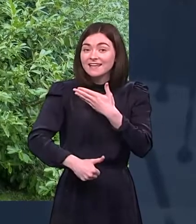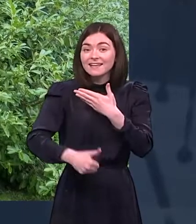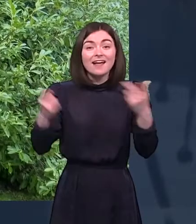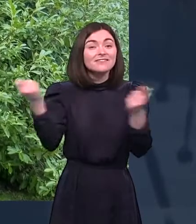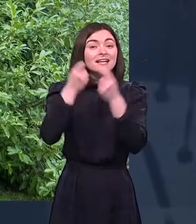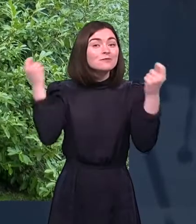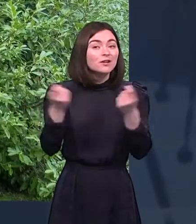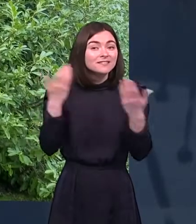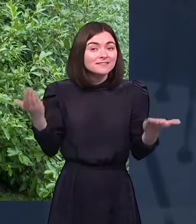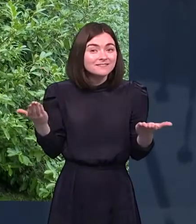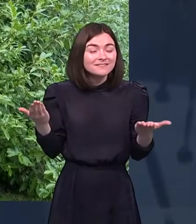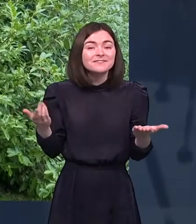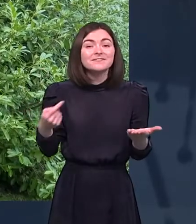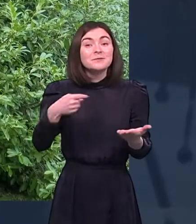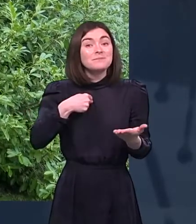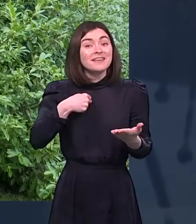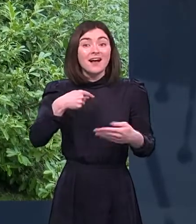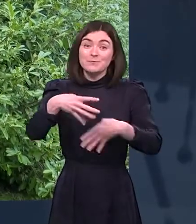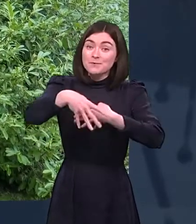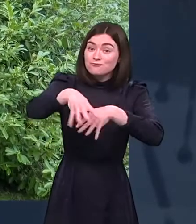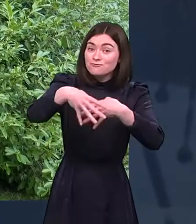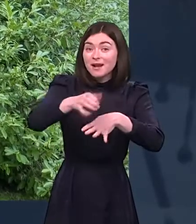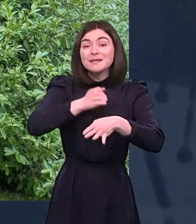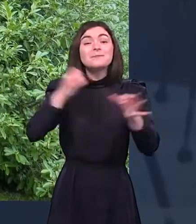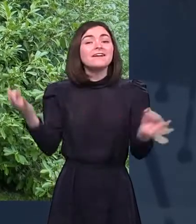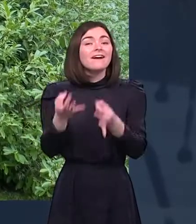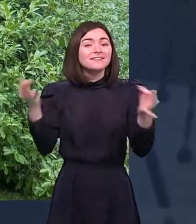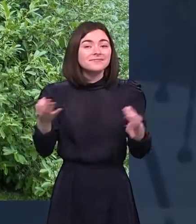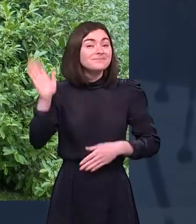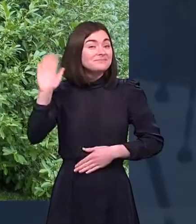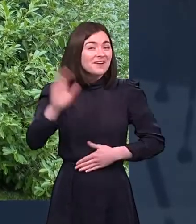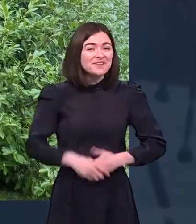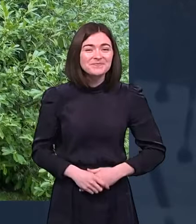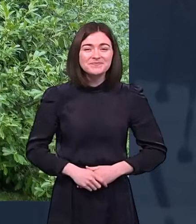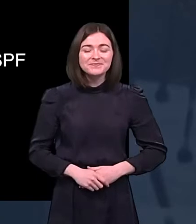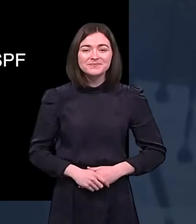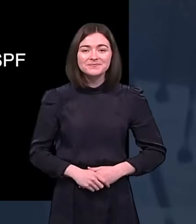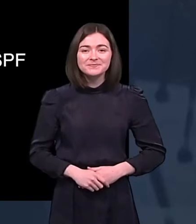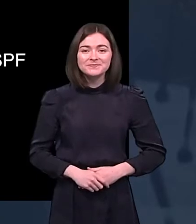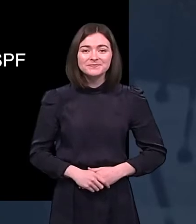celebration. For me, I'm going to have a parade around my garden. Bye bye.